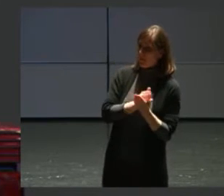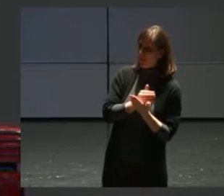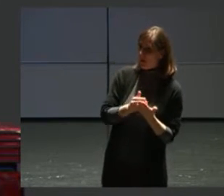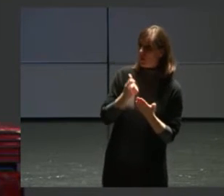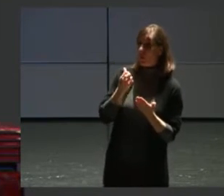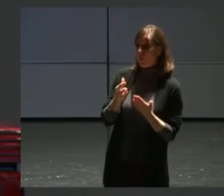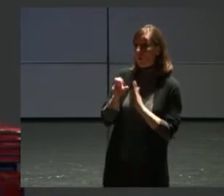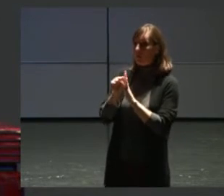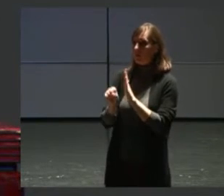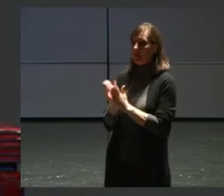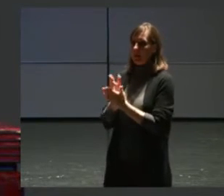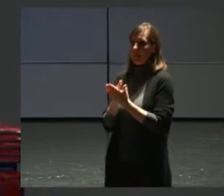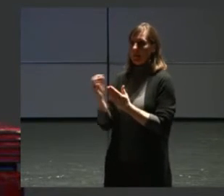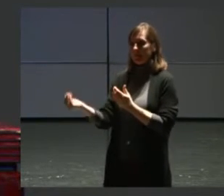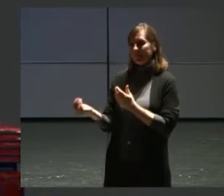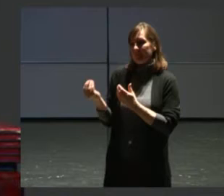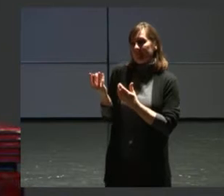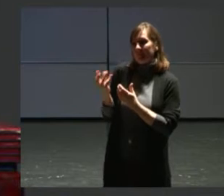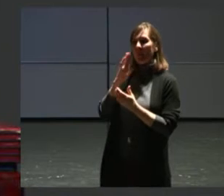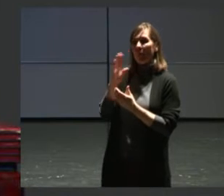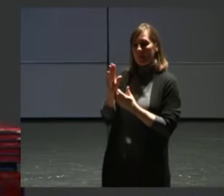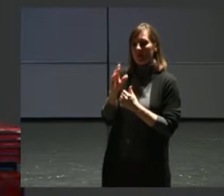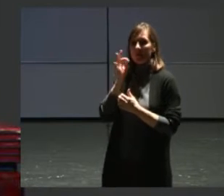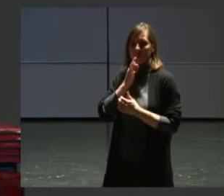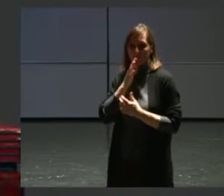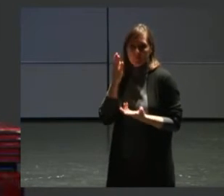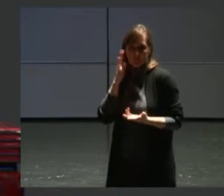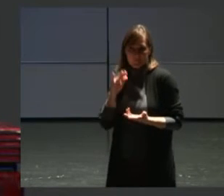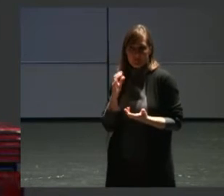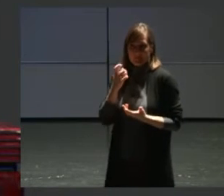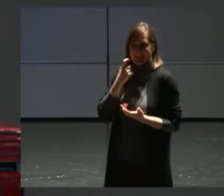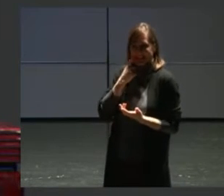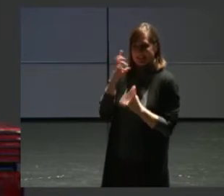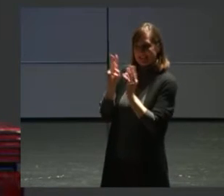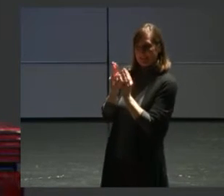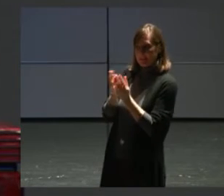will be happening. As you know, we've been having meetings around our